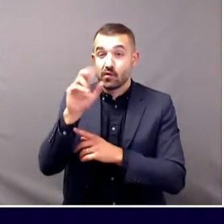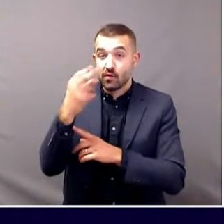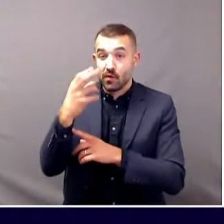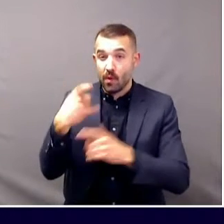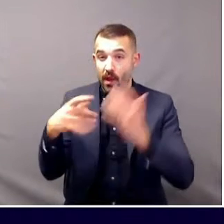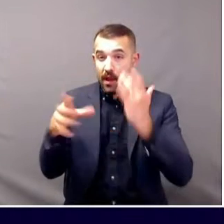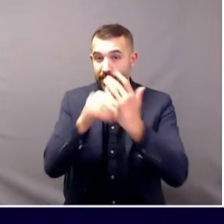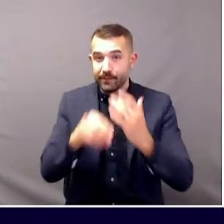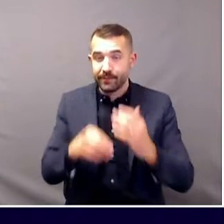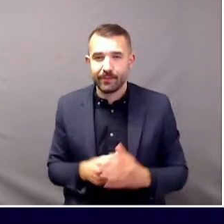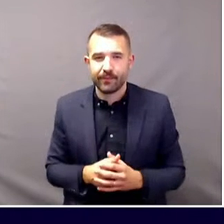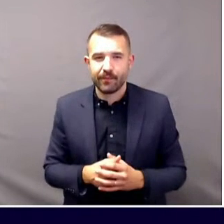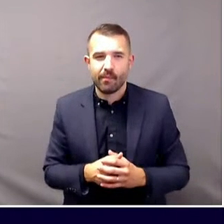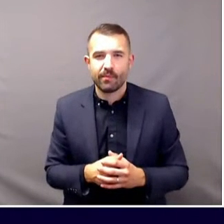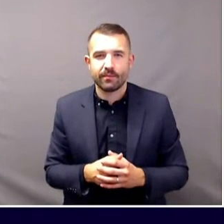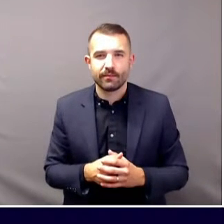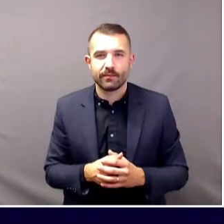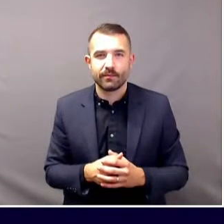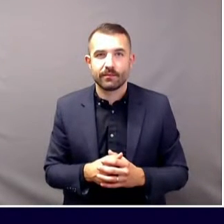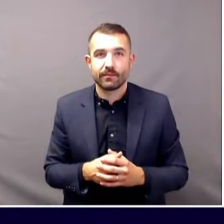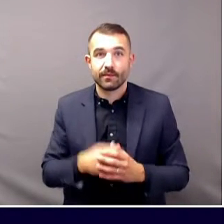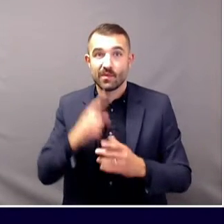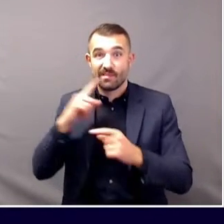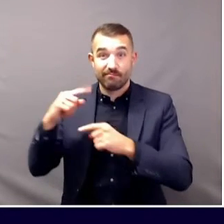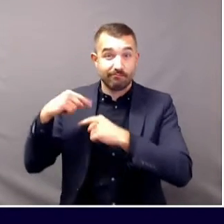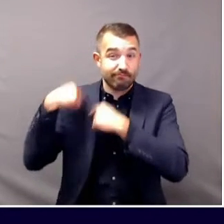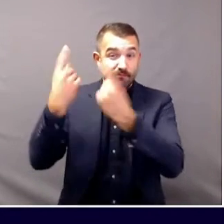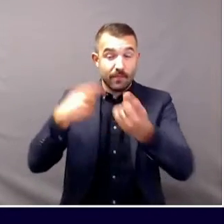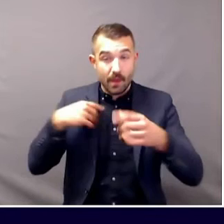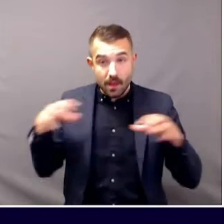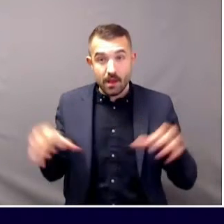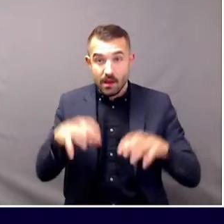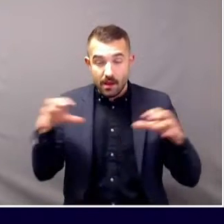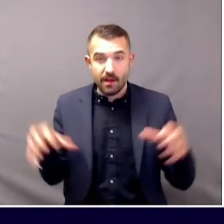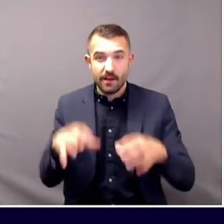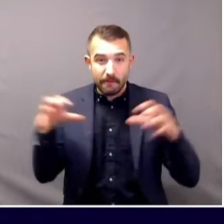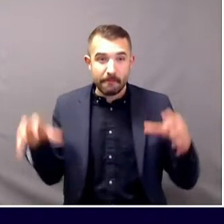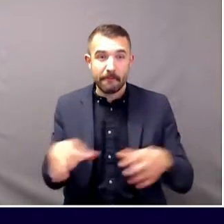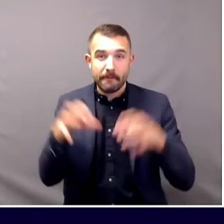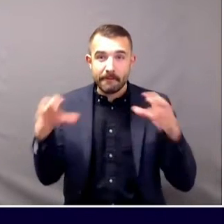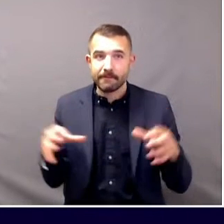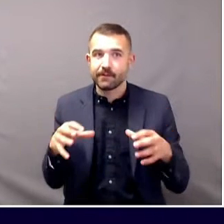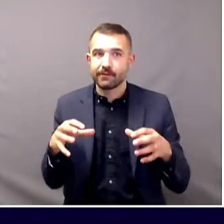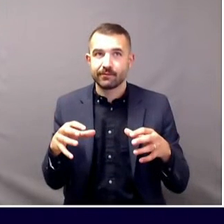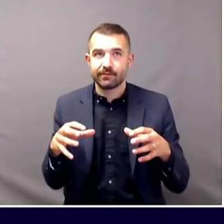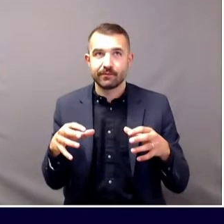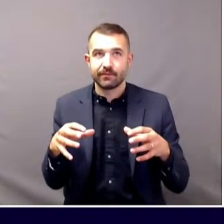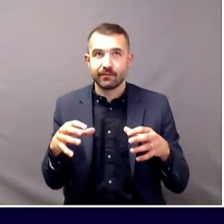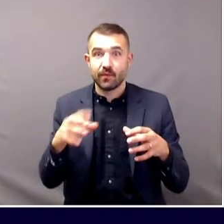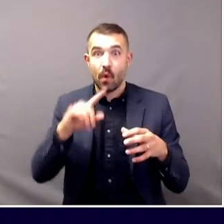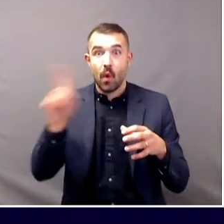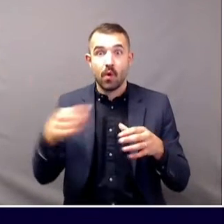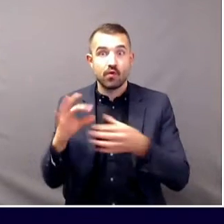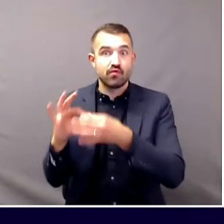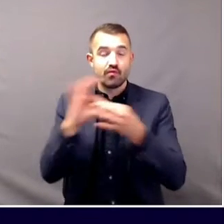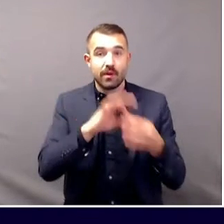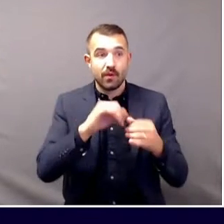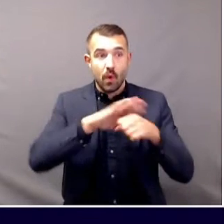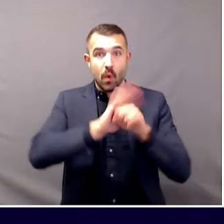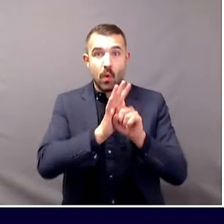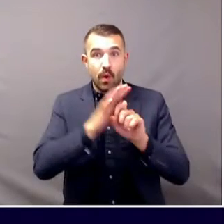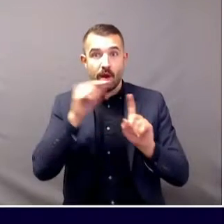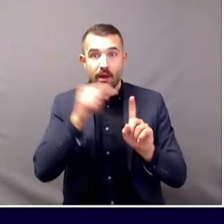it doesn't stop when we think about infections with COVID-19. It is also very